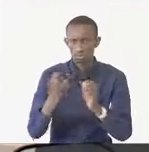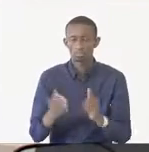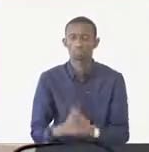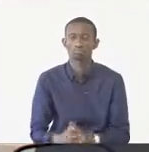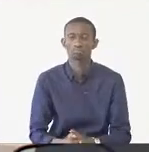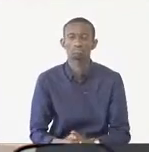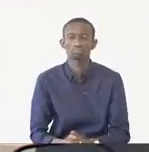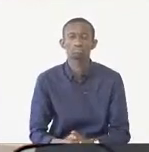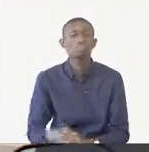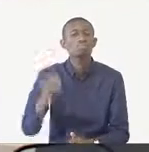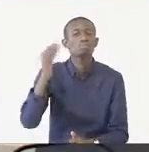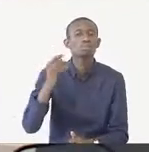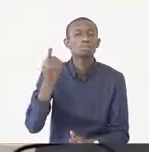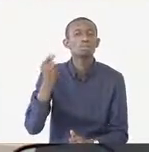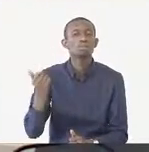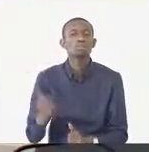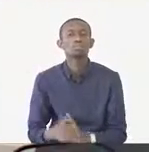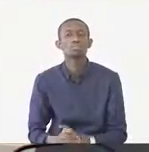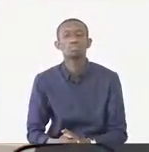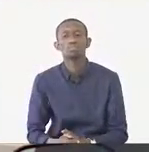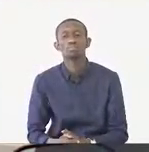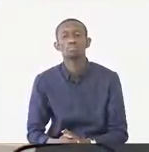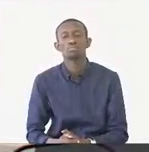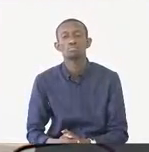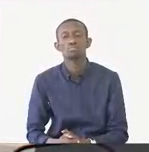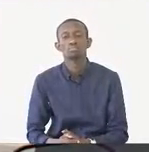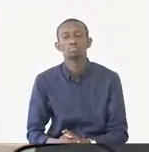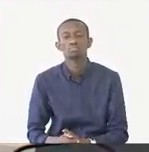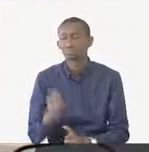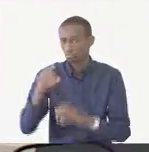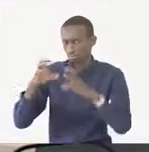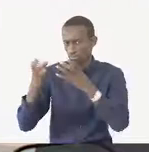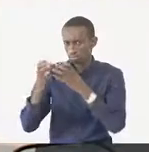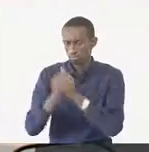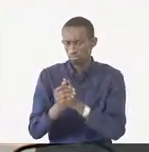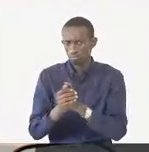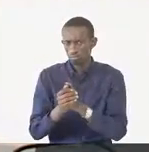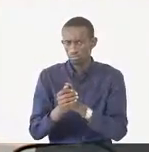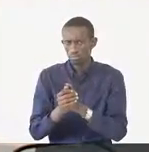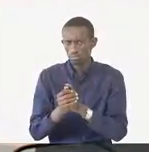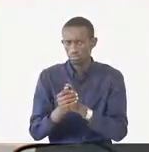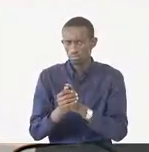then another one here, it is going to be a component that we are saying to be